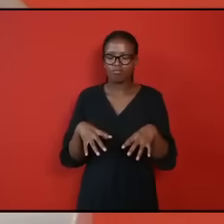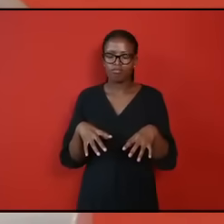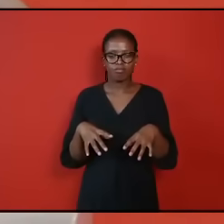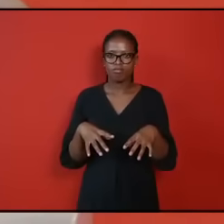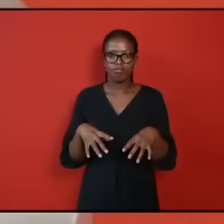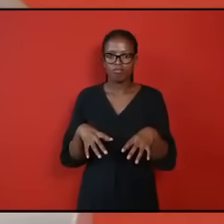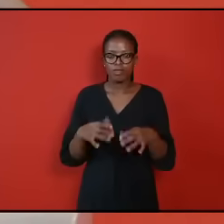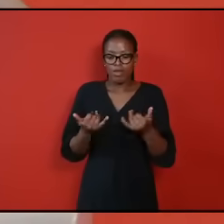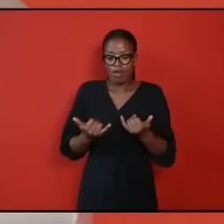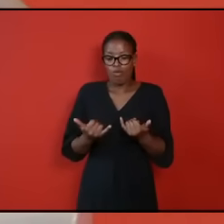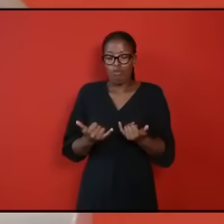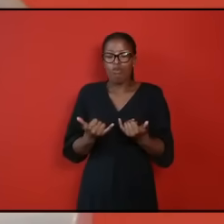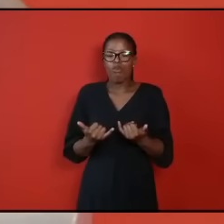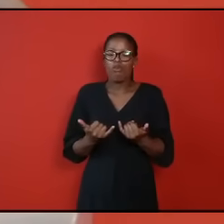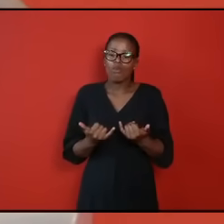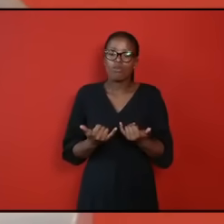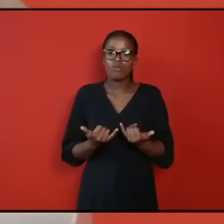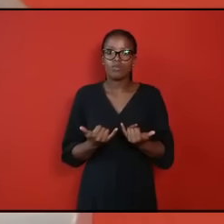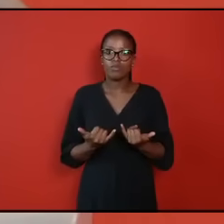Now,